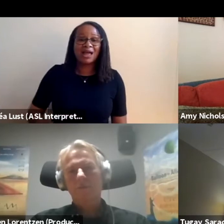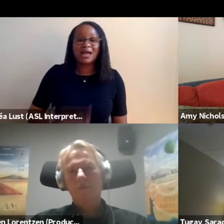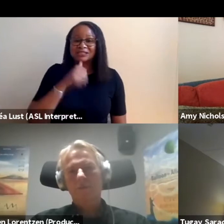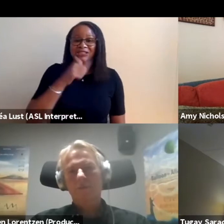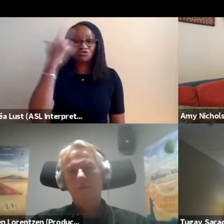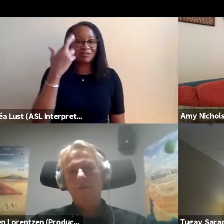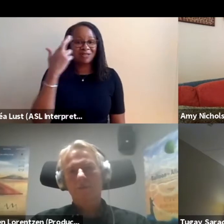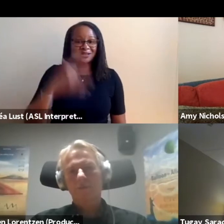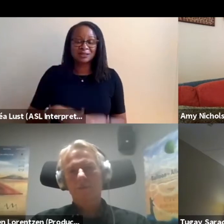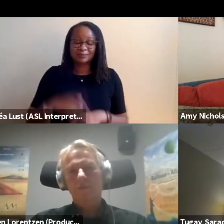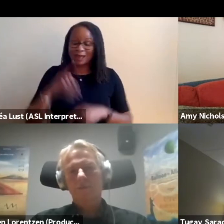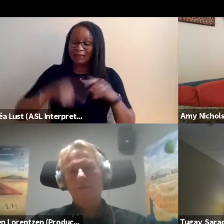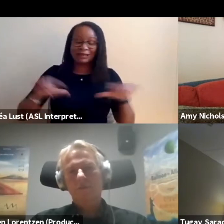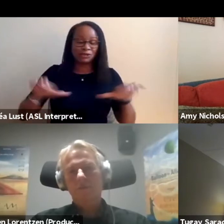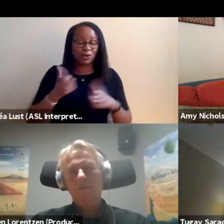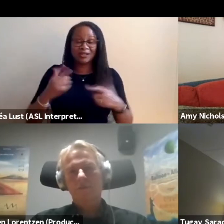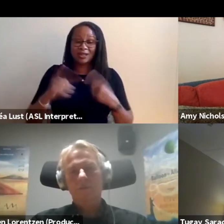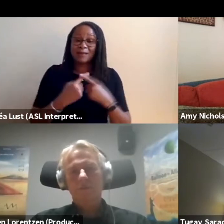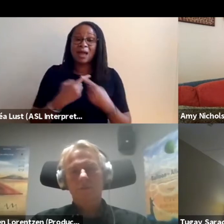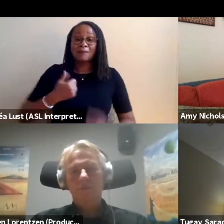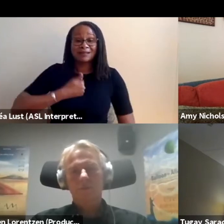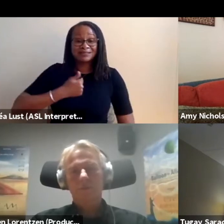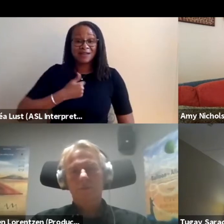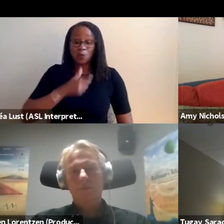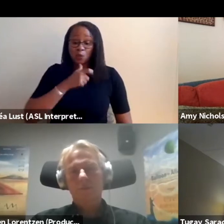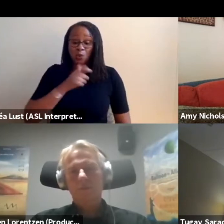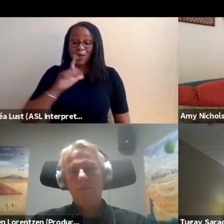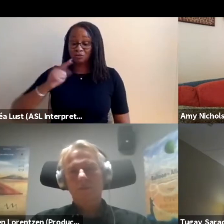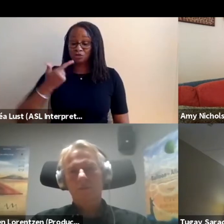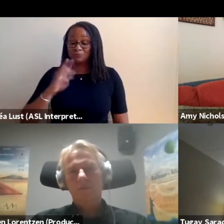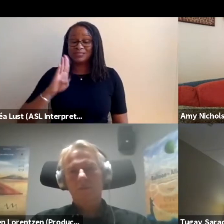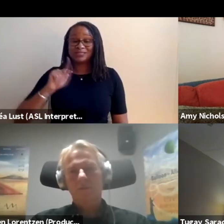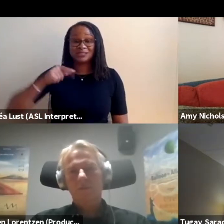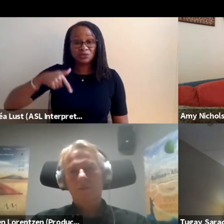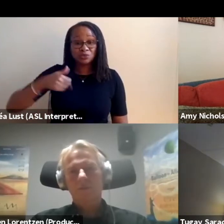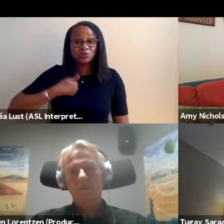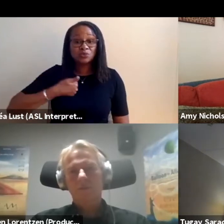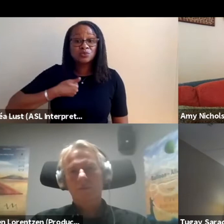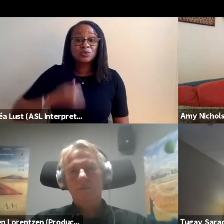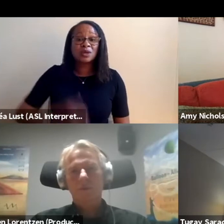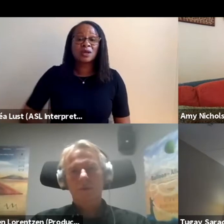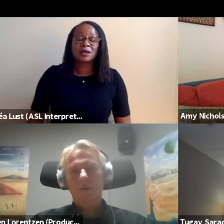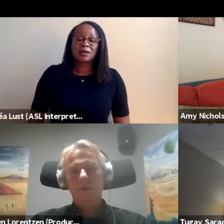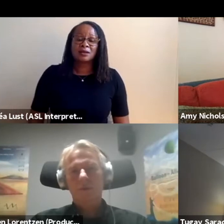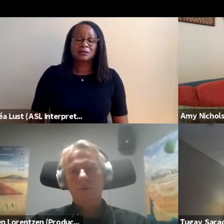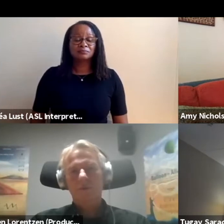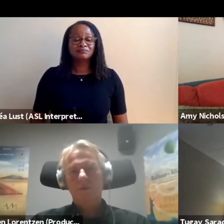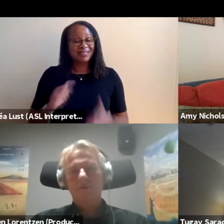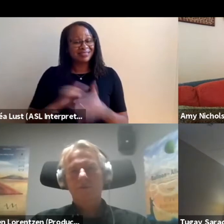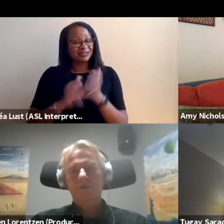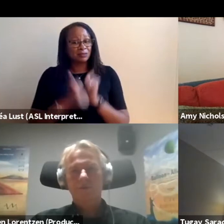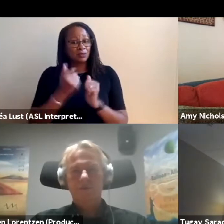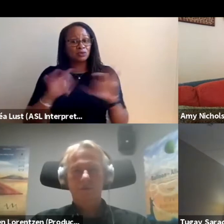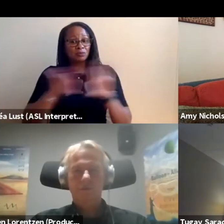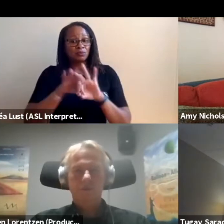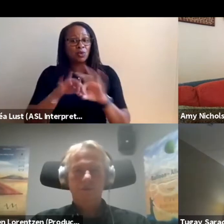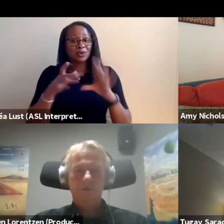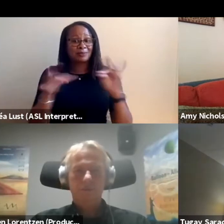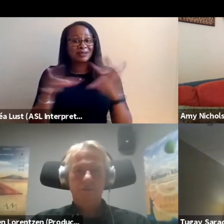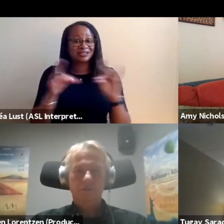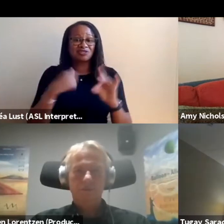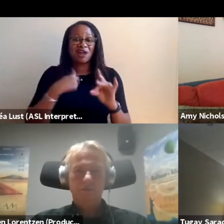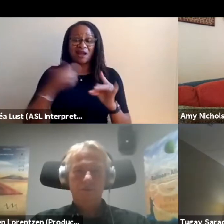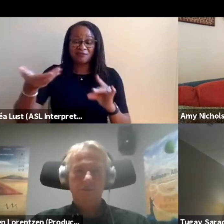do about my homosexuality. And this was the most important message I ever